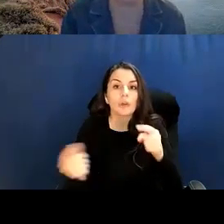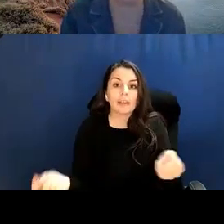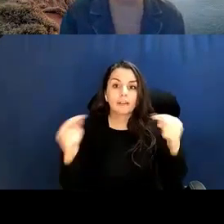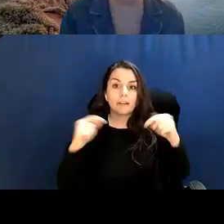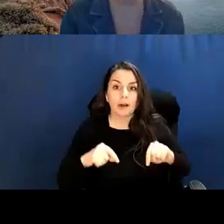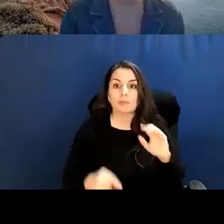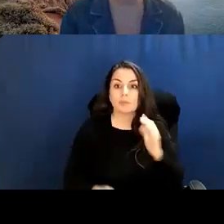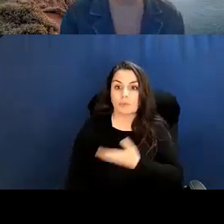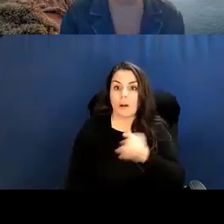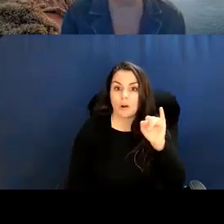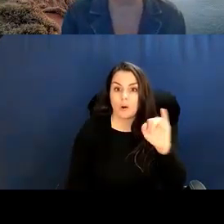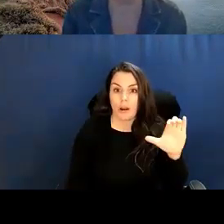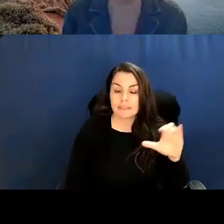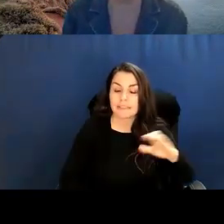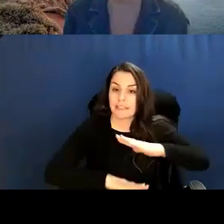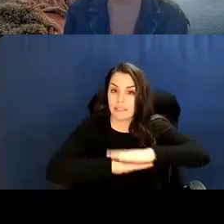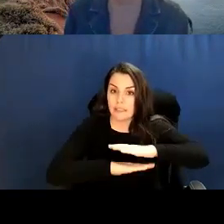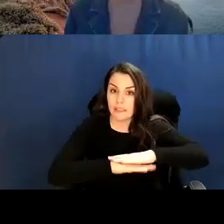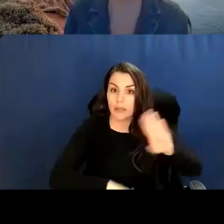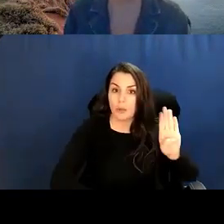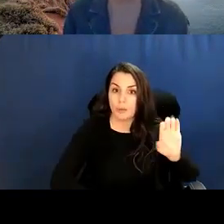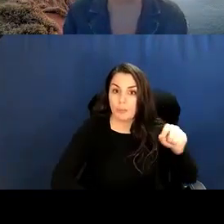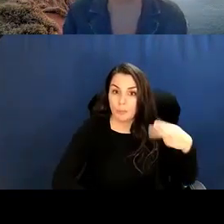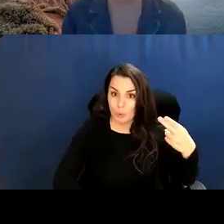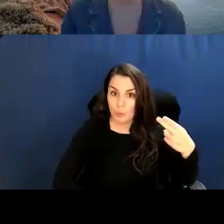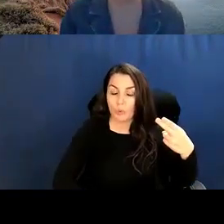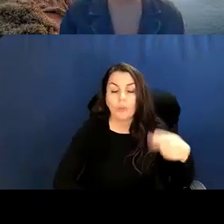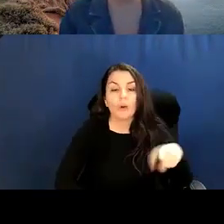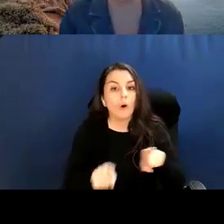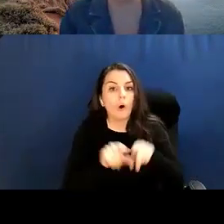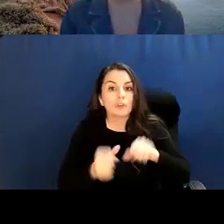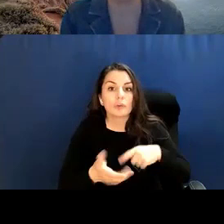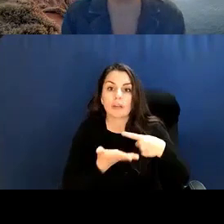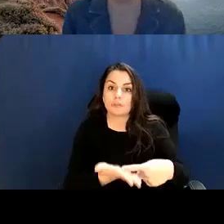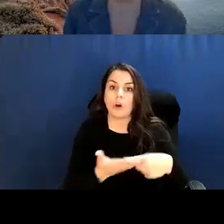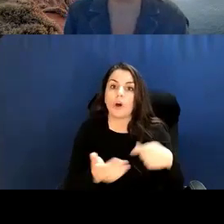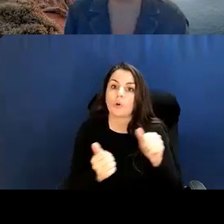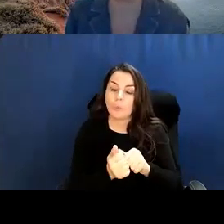into any category that you would like. Next.